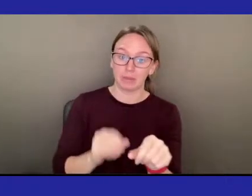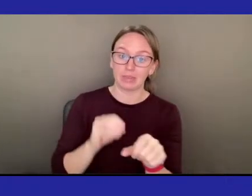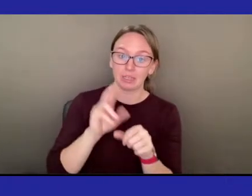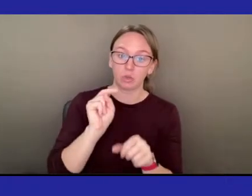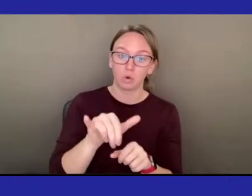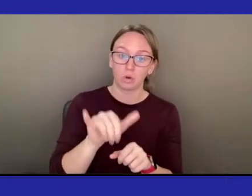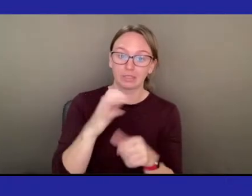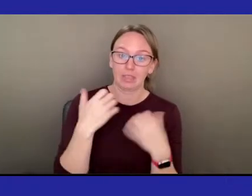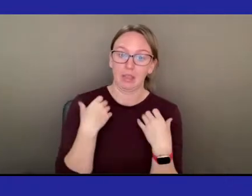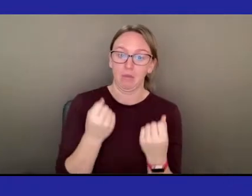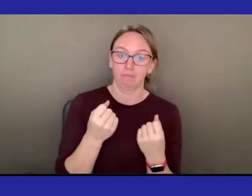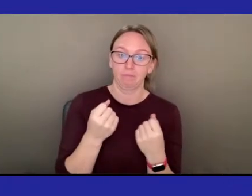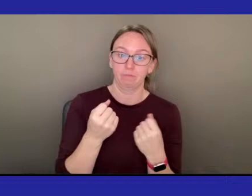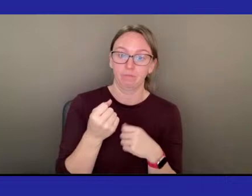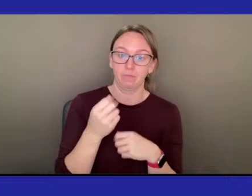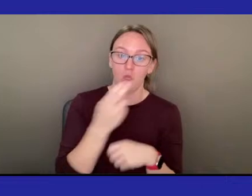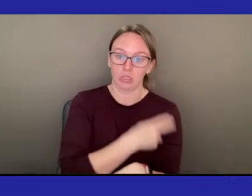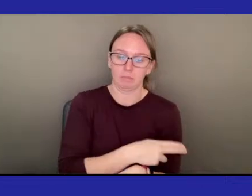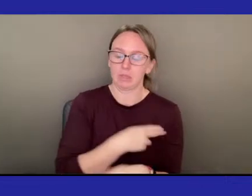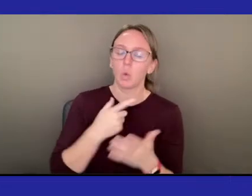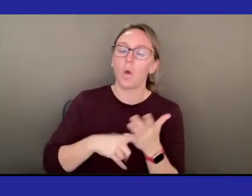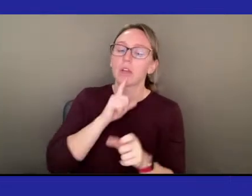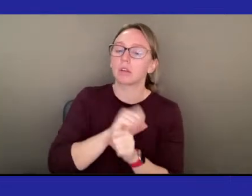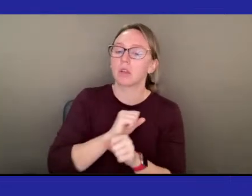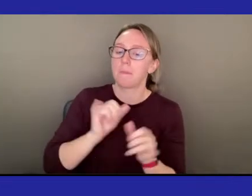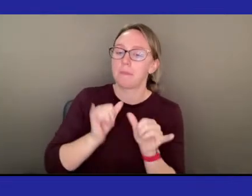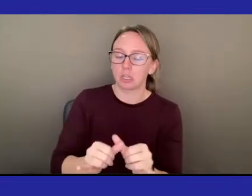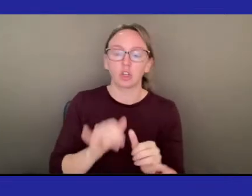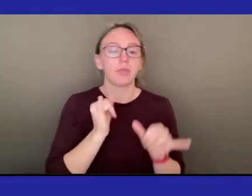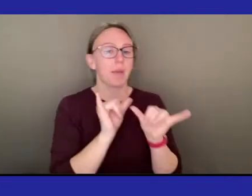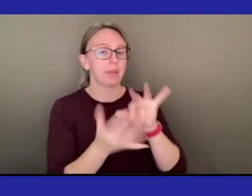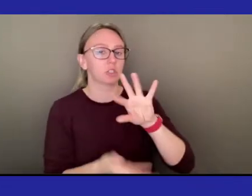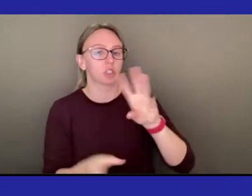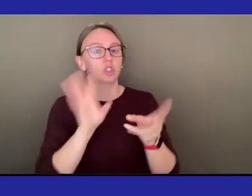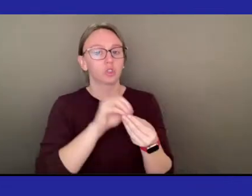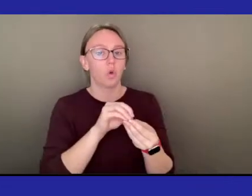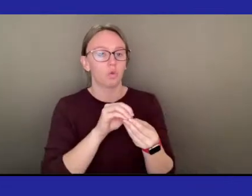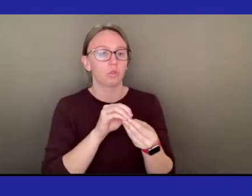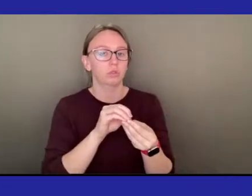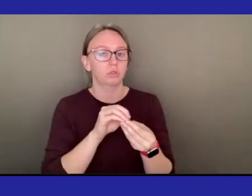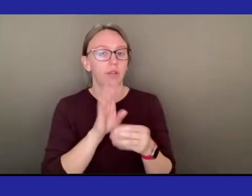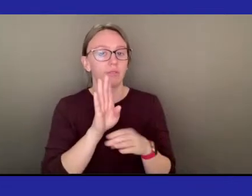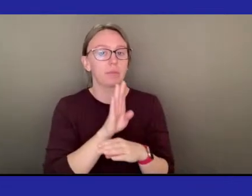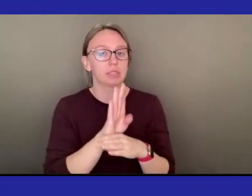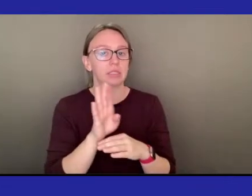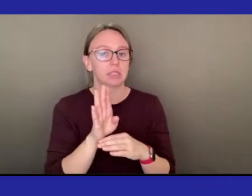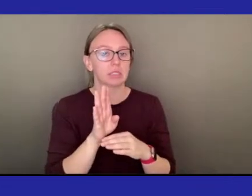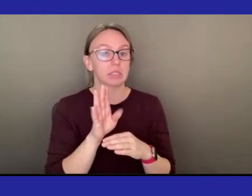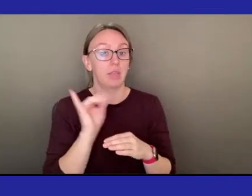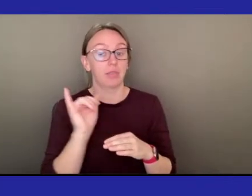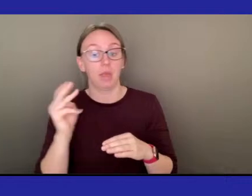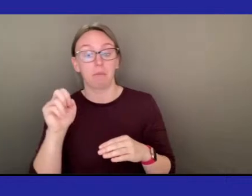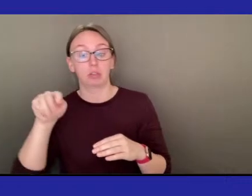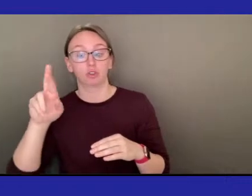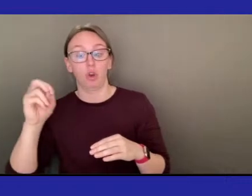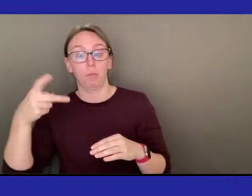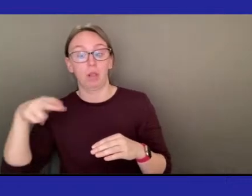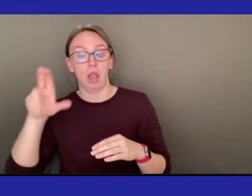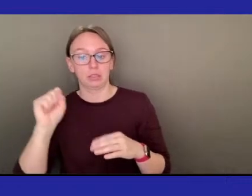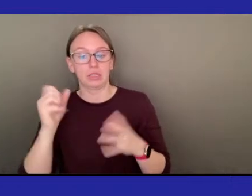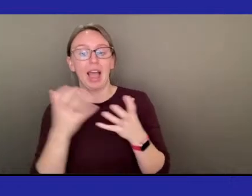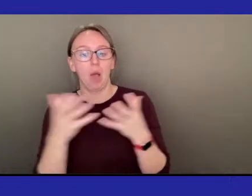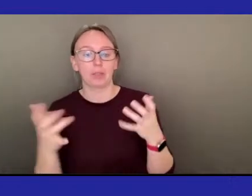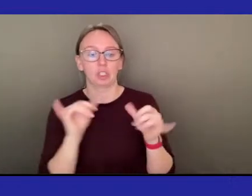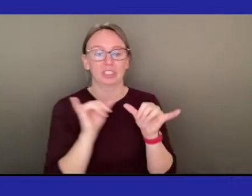measure? That measures essentially of the total book of business that MetroPlus has, how much of it stays within the H&H system.